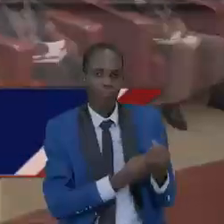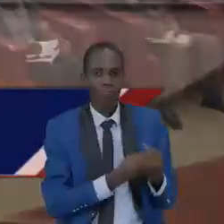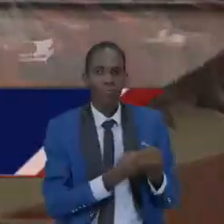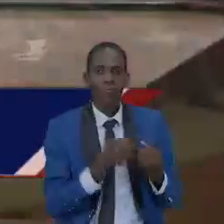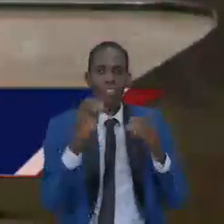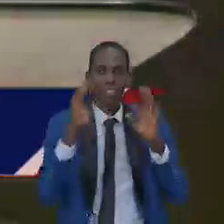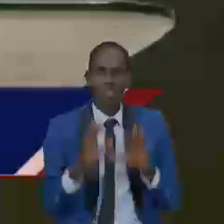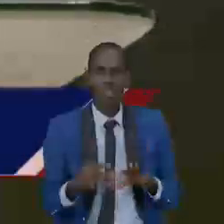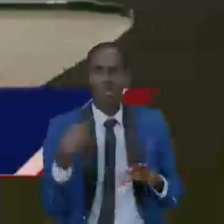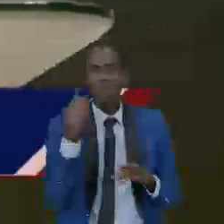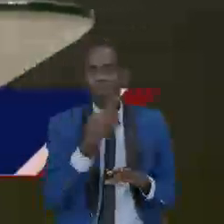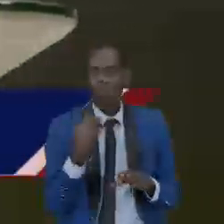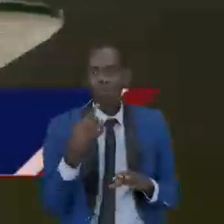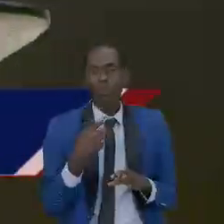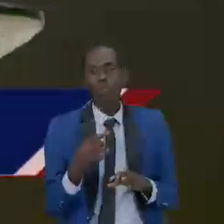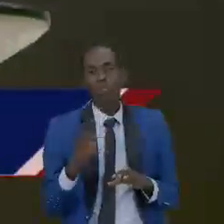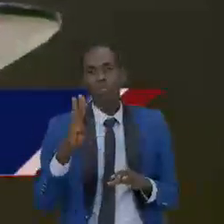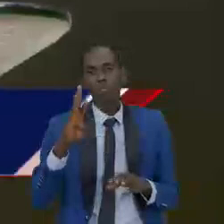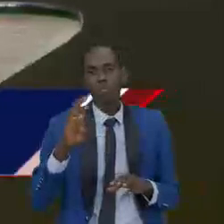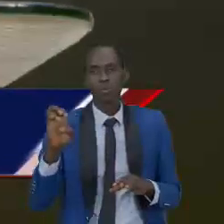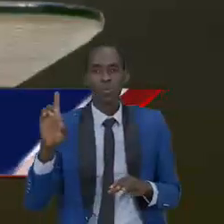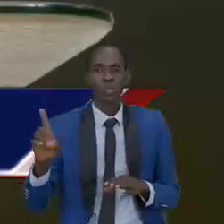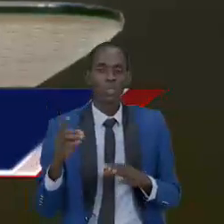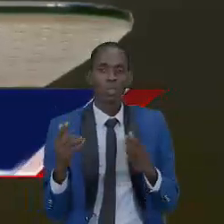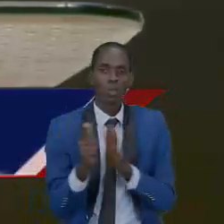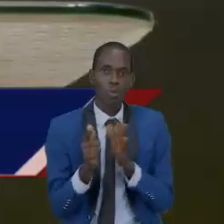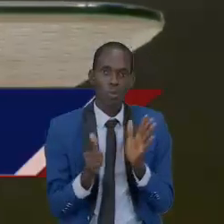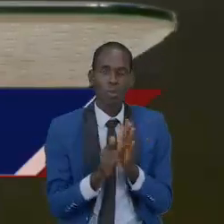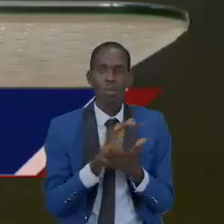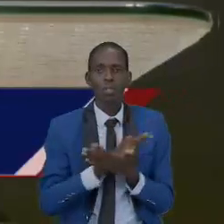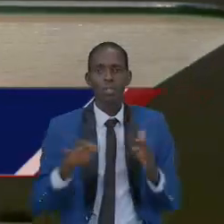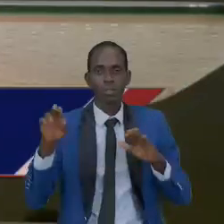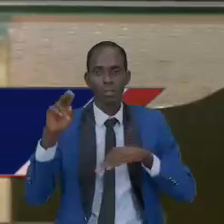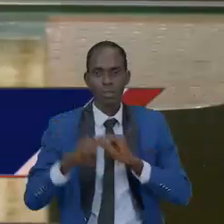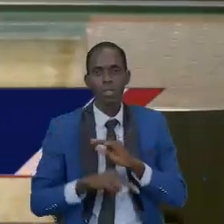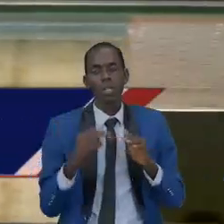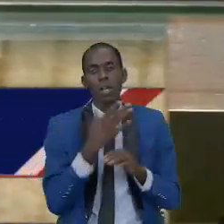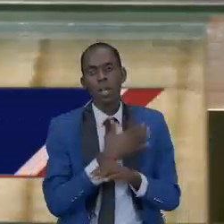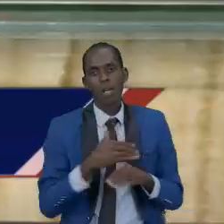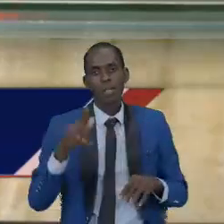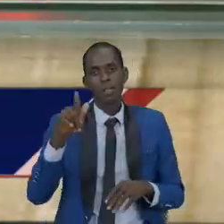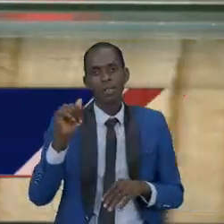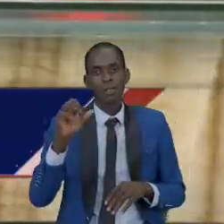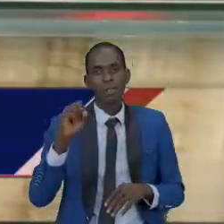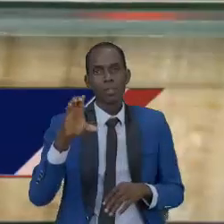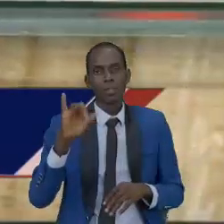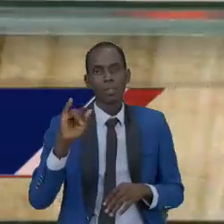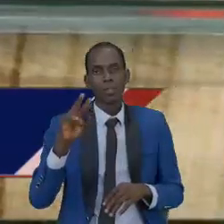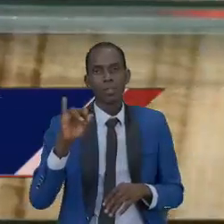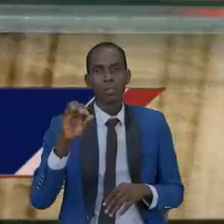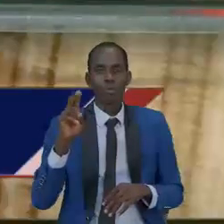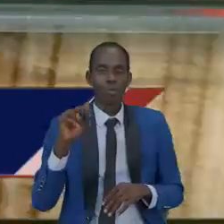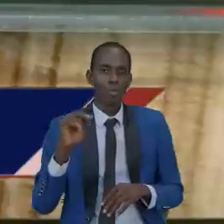breed lawlessness and lasciviousness. After all that had